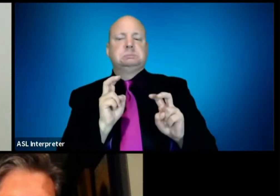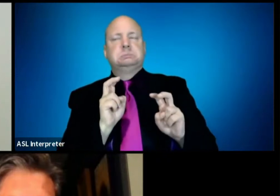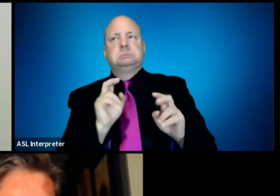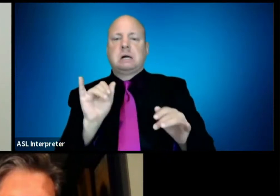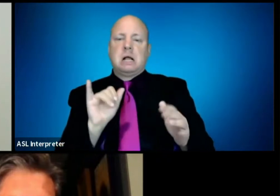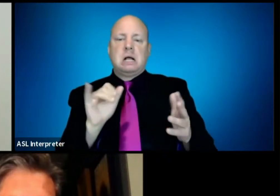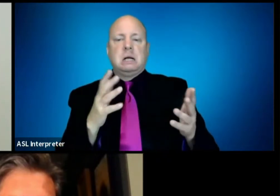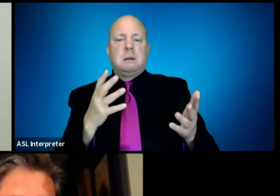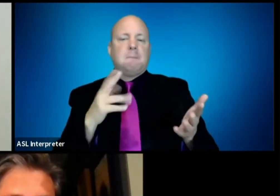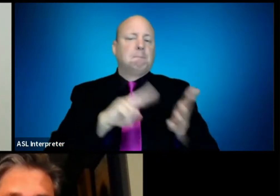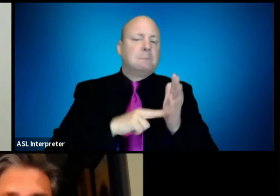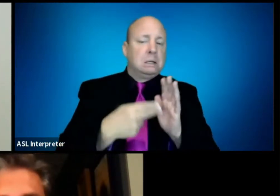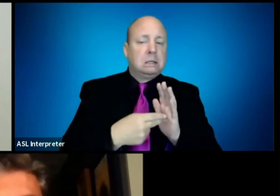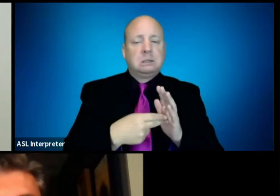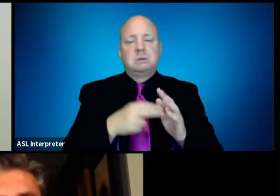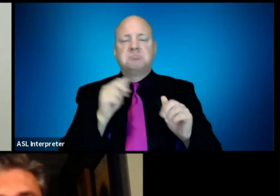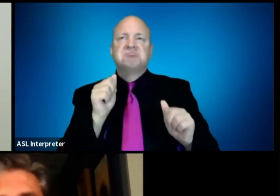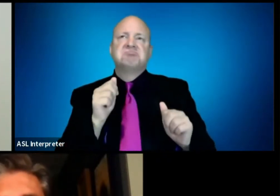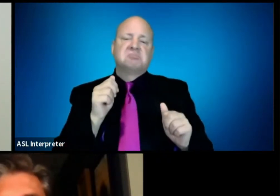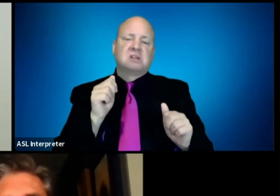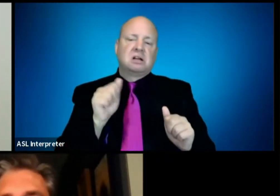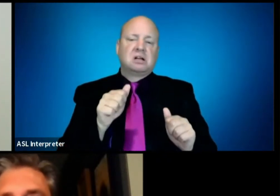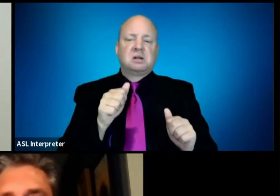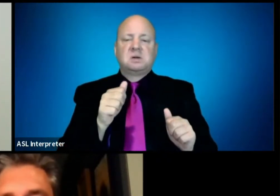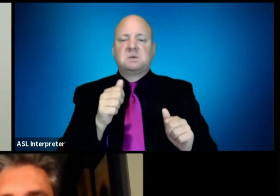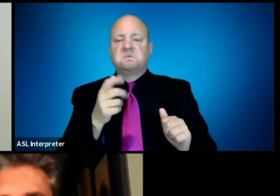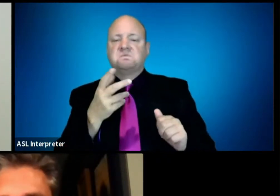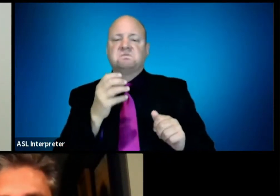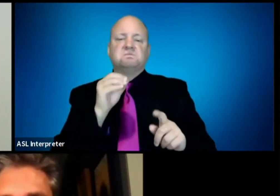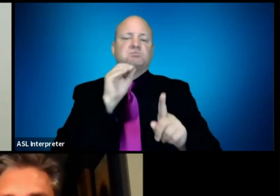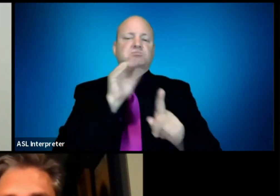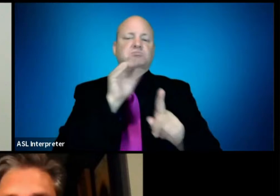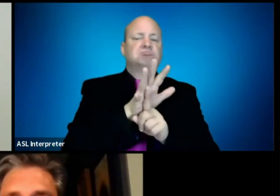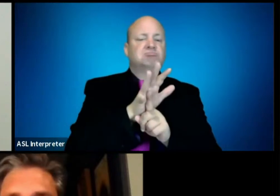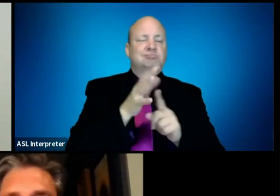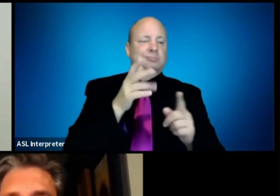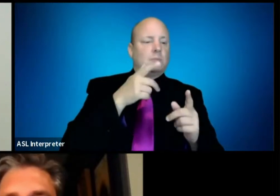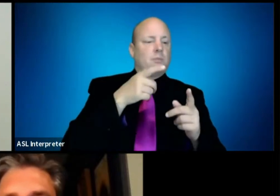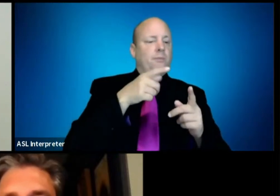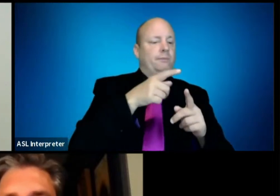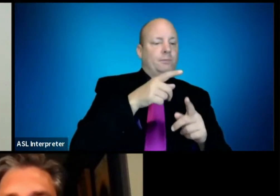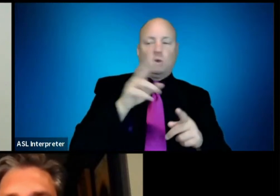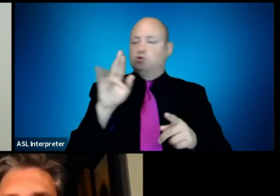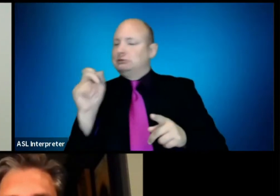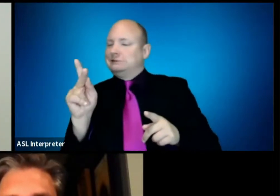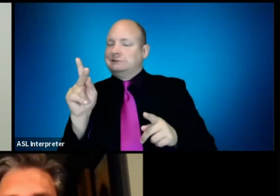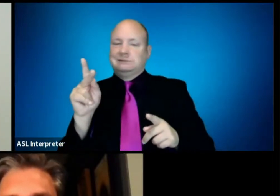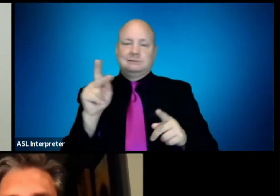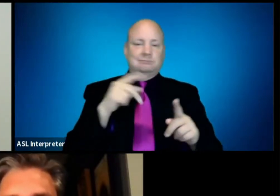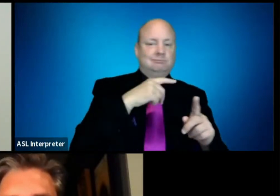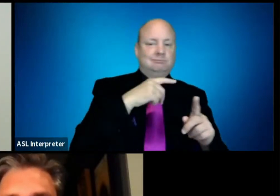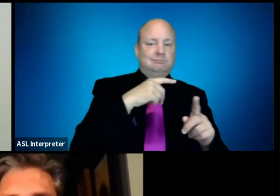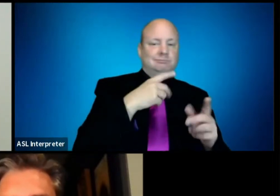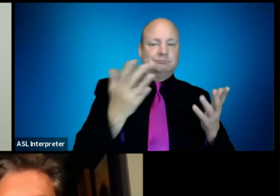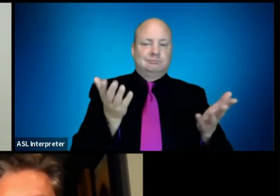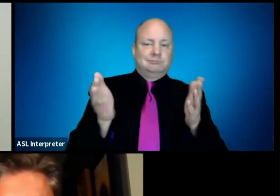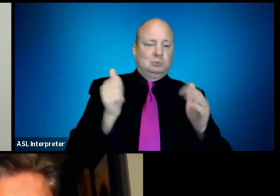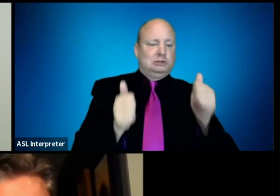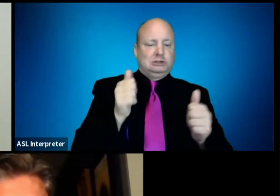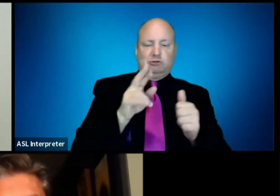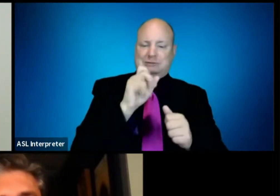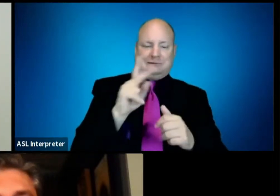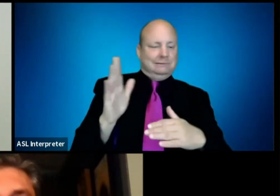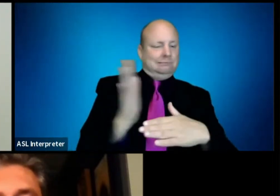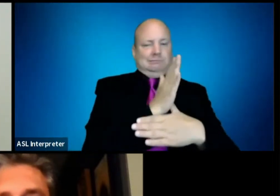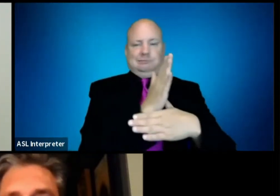commensurate with the risk? Where on that spectrum of risk is this policy? Is there a decision